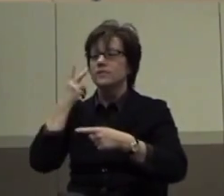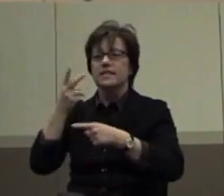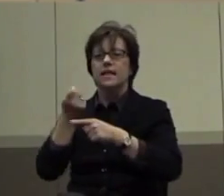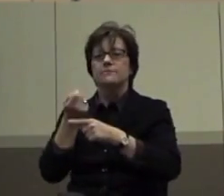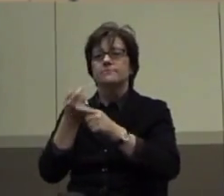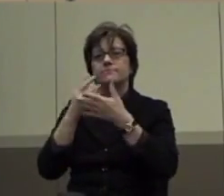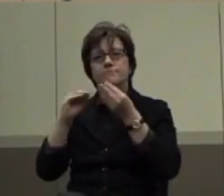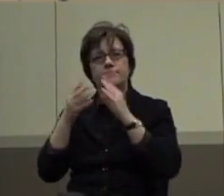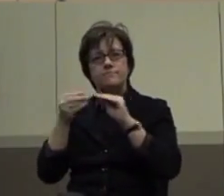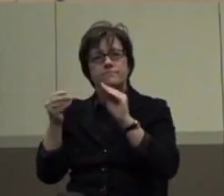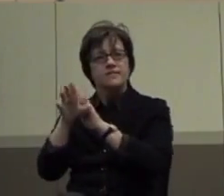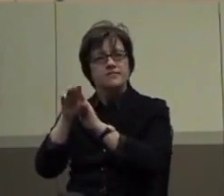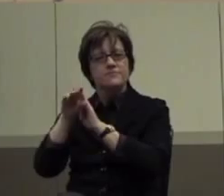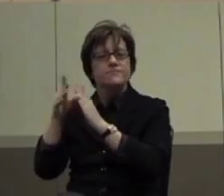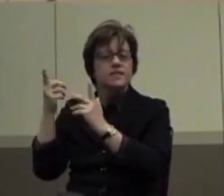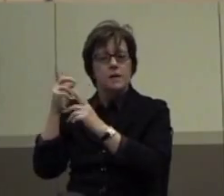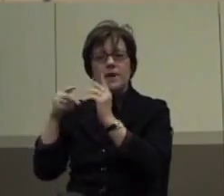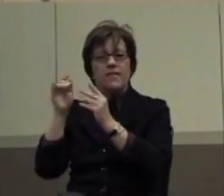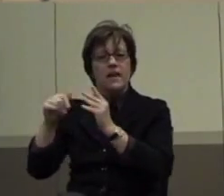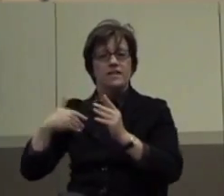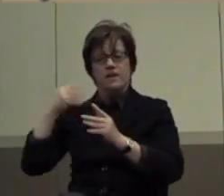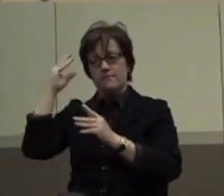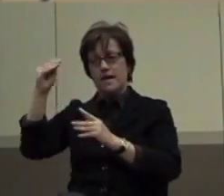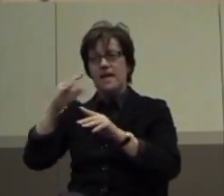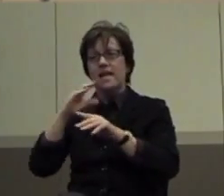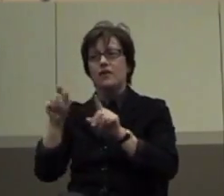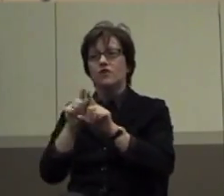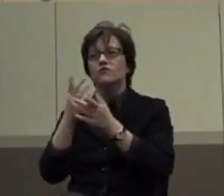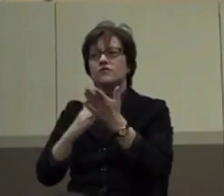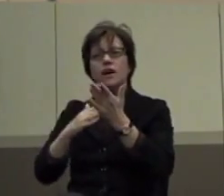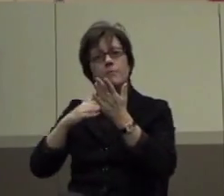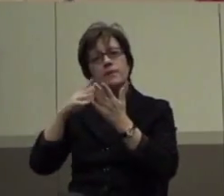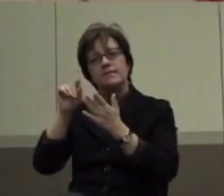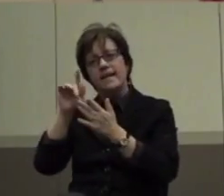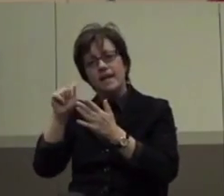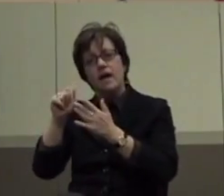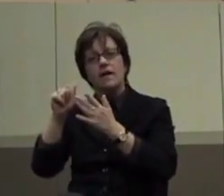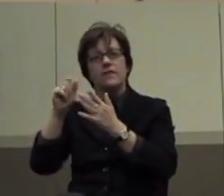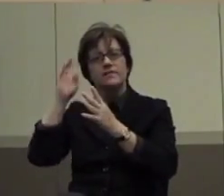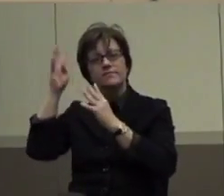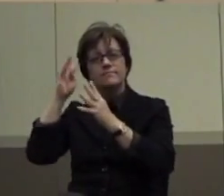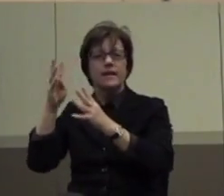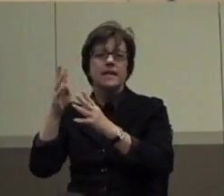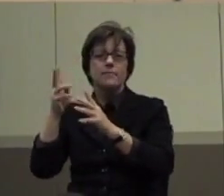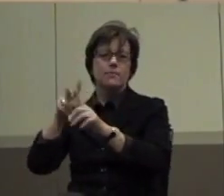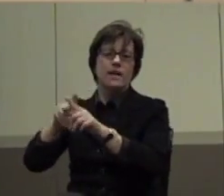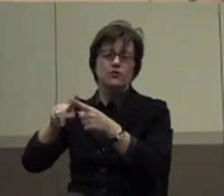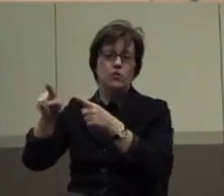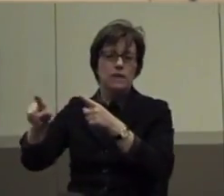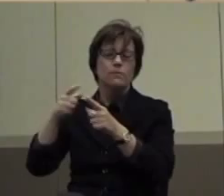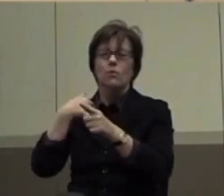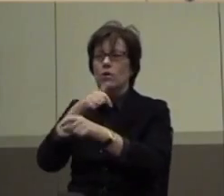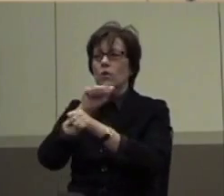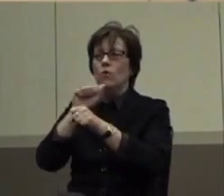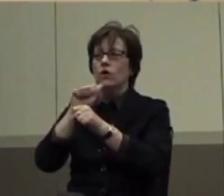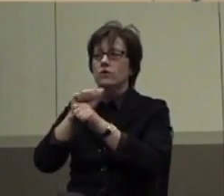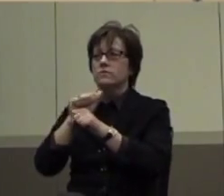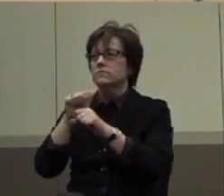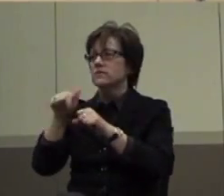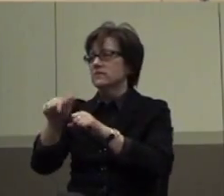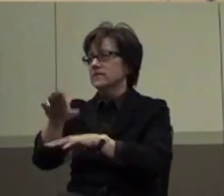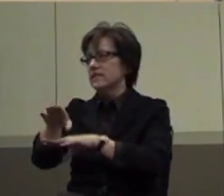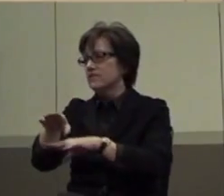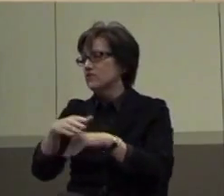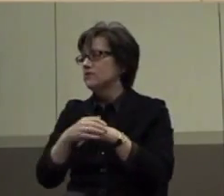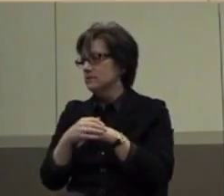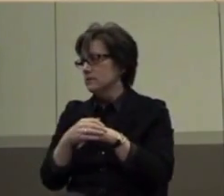as well as some data that has been fabricated for him that we'll work with that this afternoon. Before we get started on